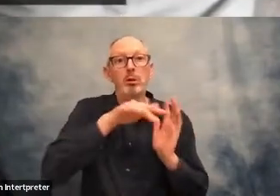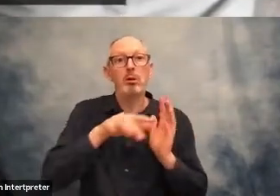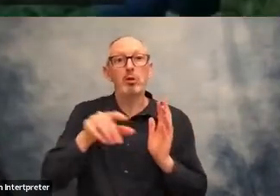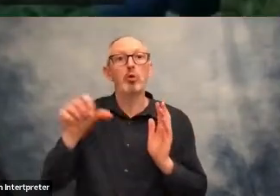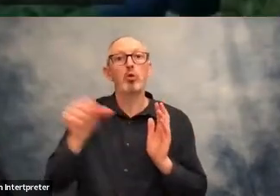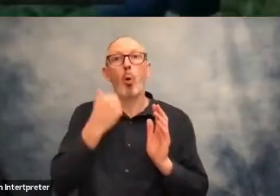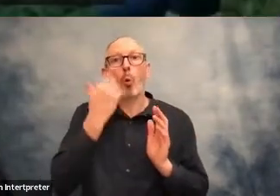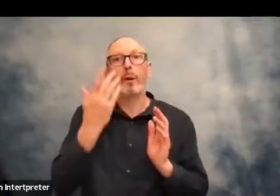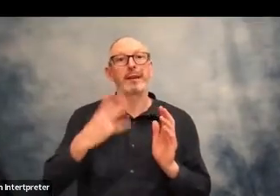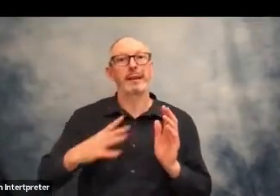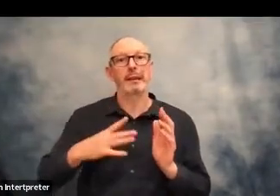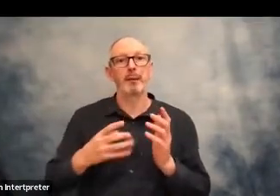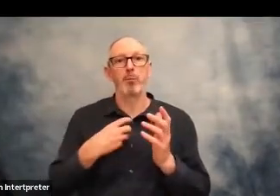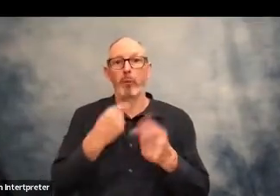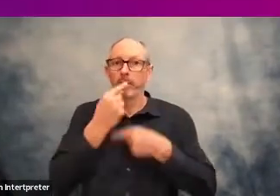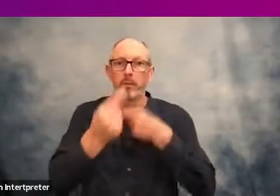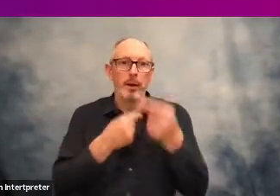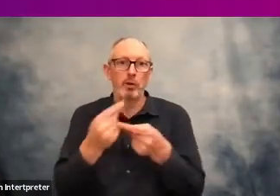session.